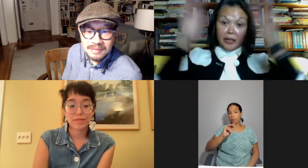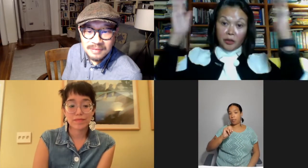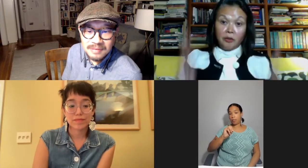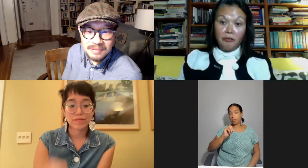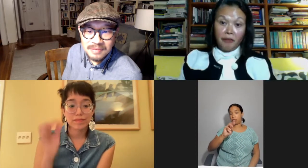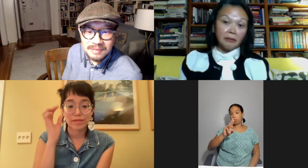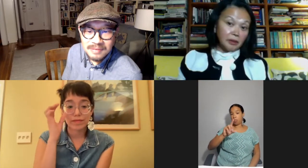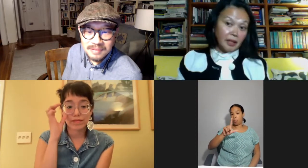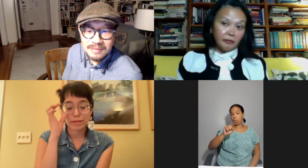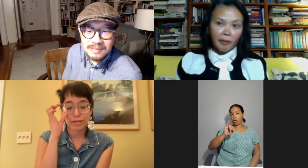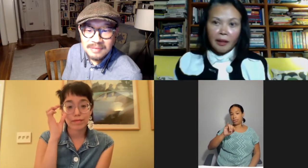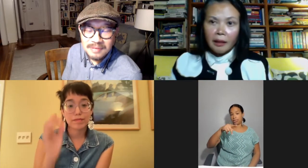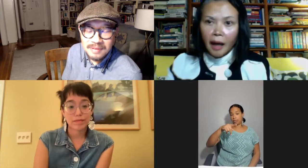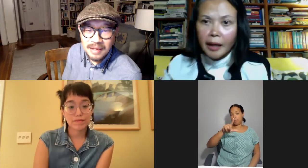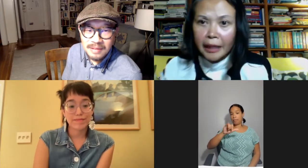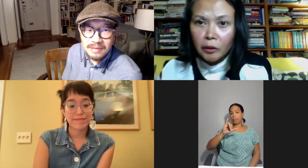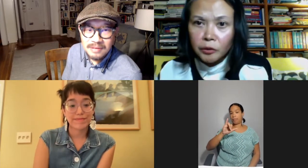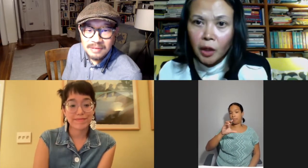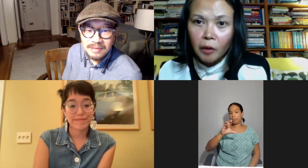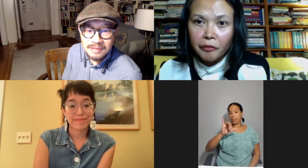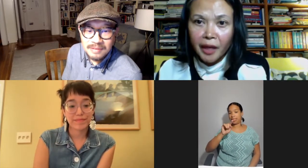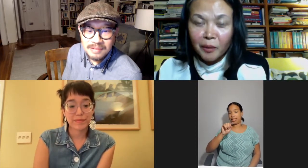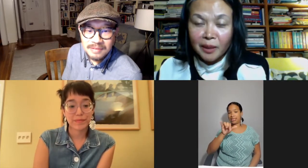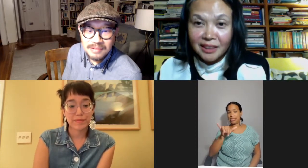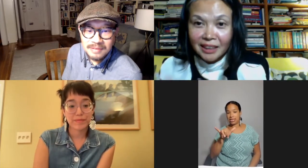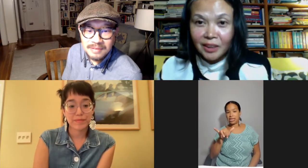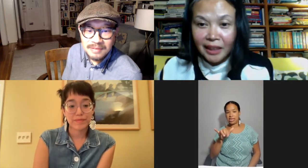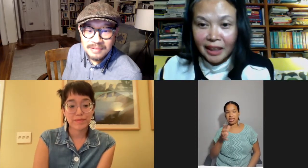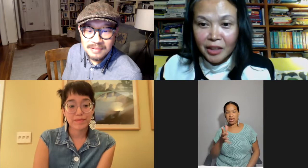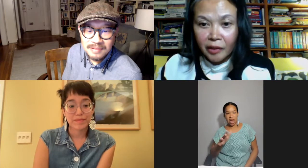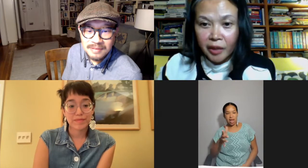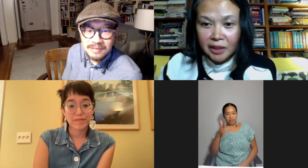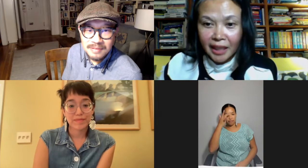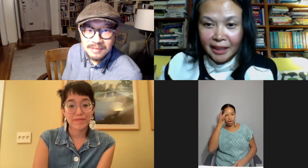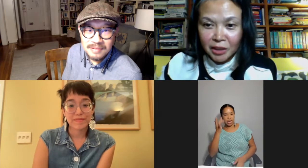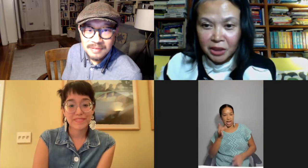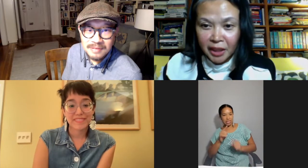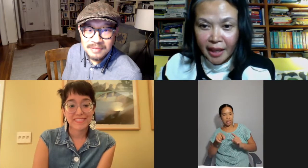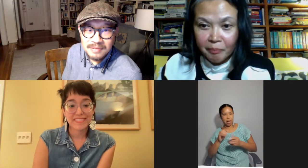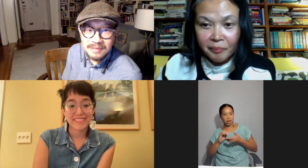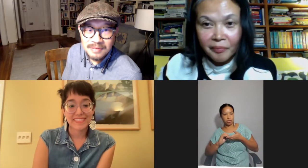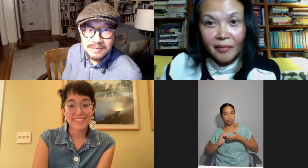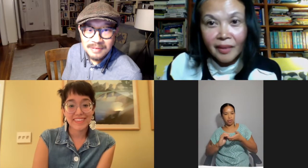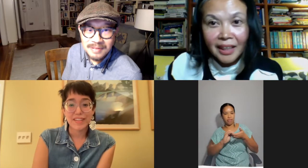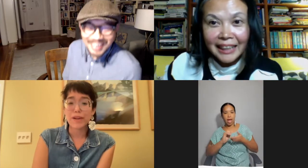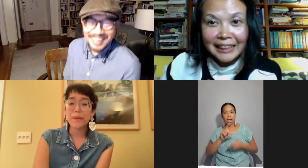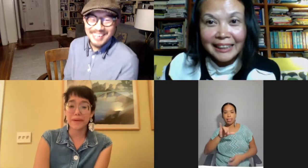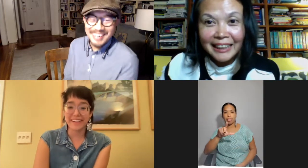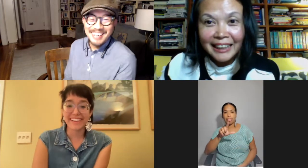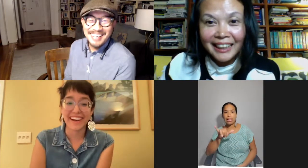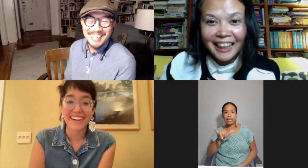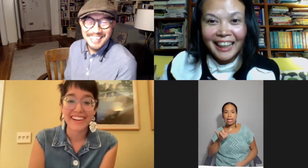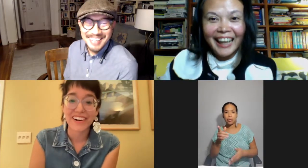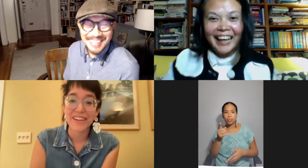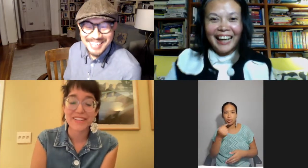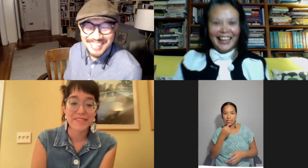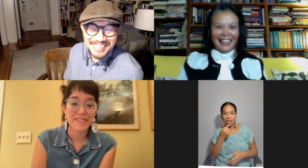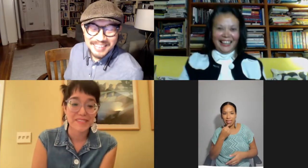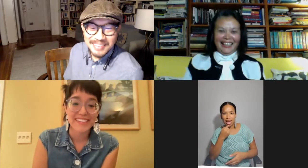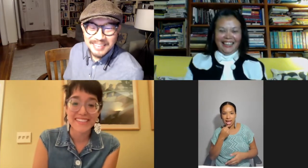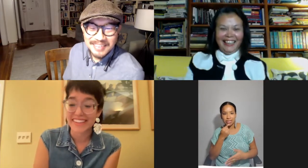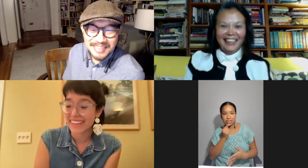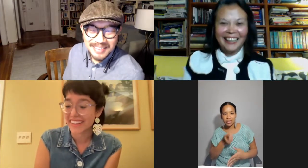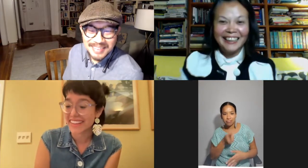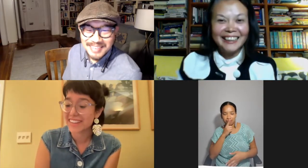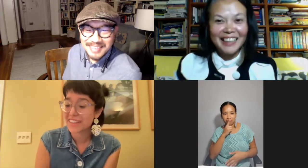of that unified self. I don't know if there was, is Lily, or were you telling us to shut up? No, not at all. This